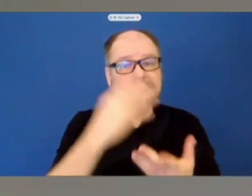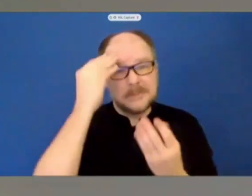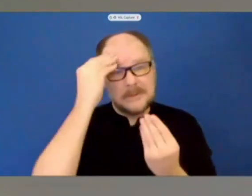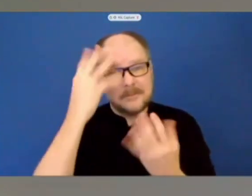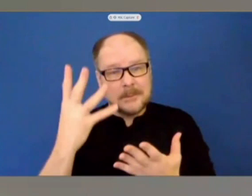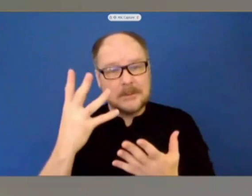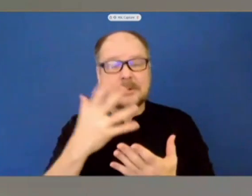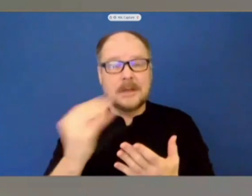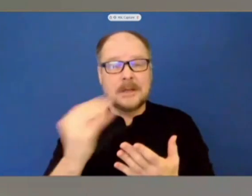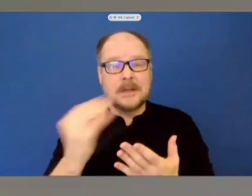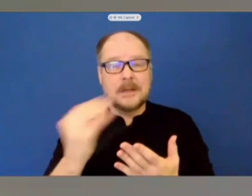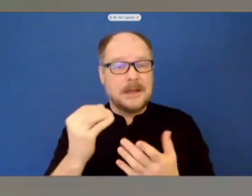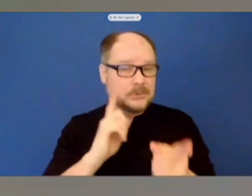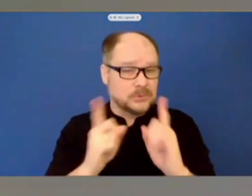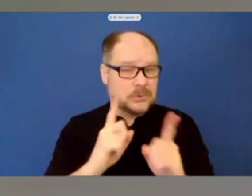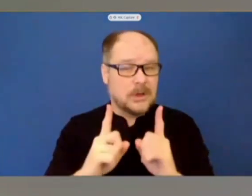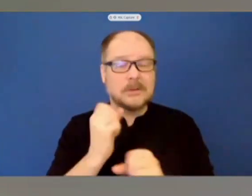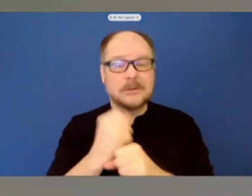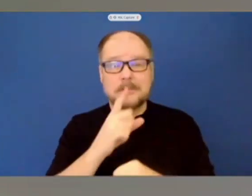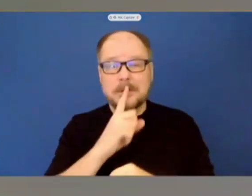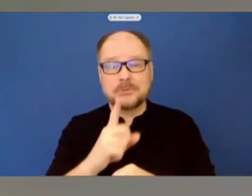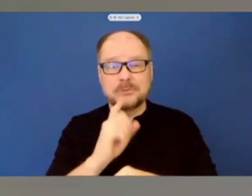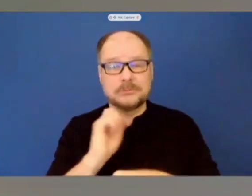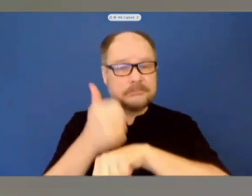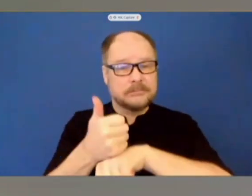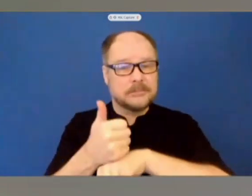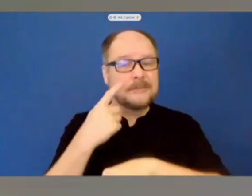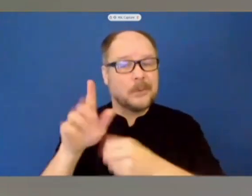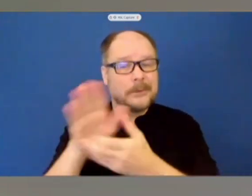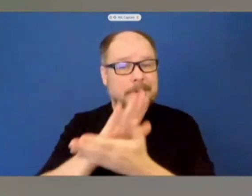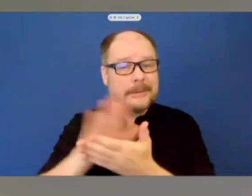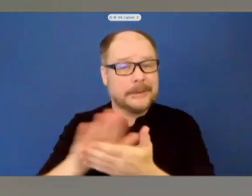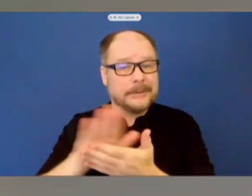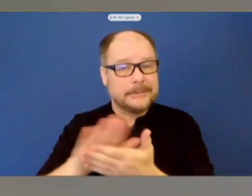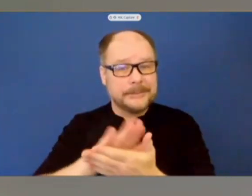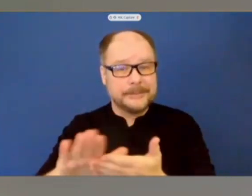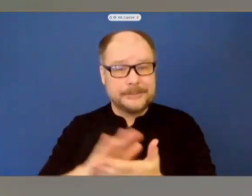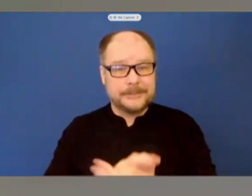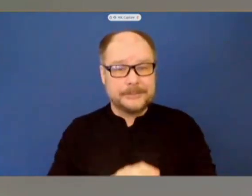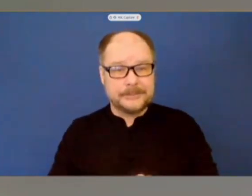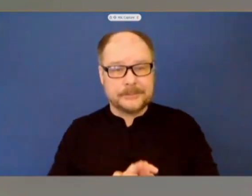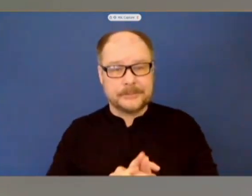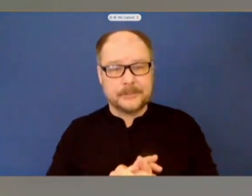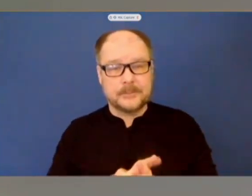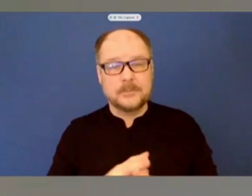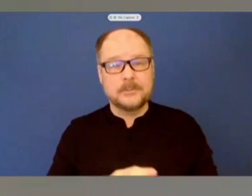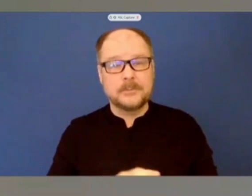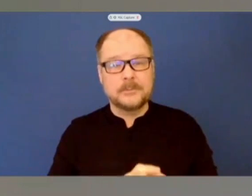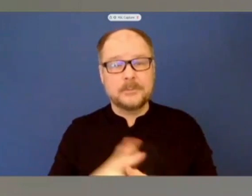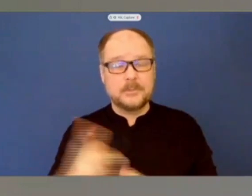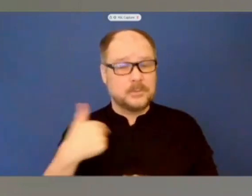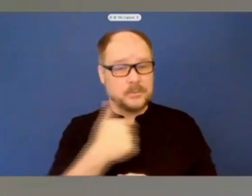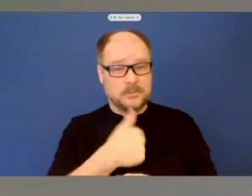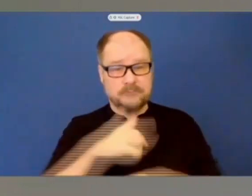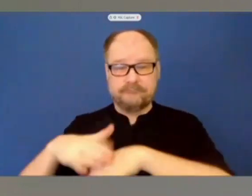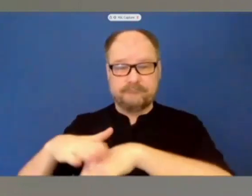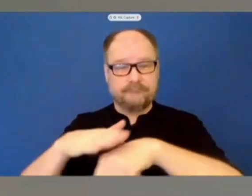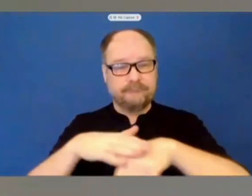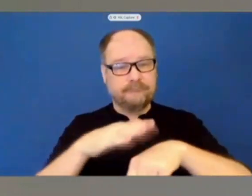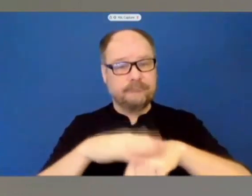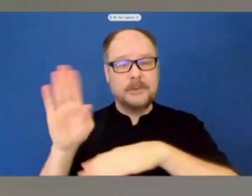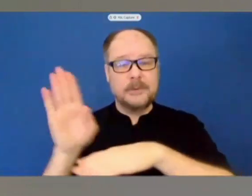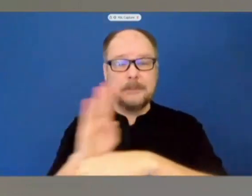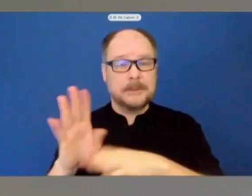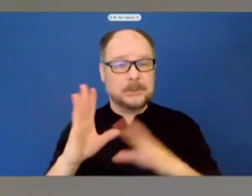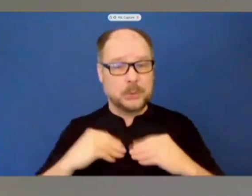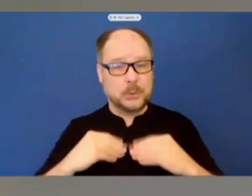conversation and to put things into place to clean up, because we basically put the business owners on notice that these sites needed to be